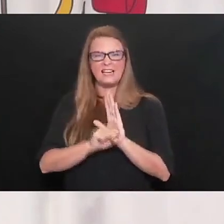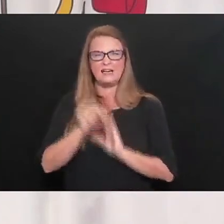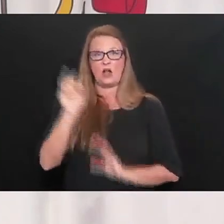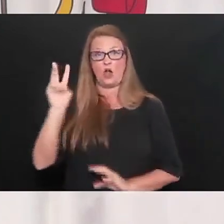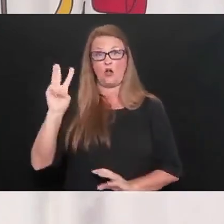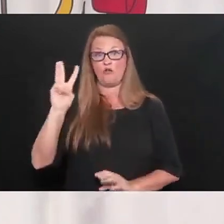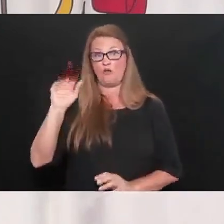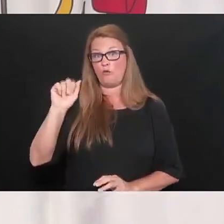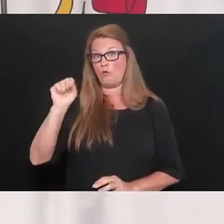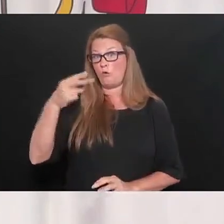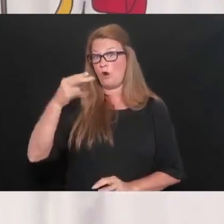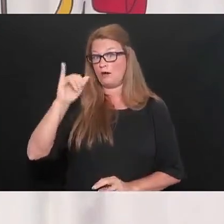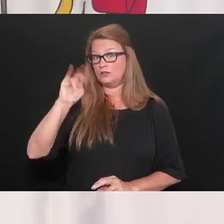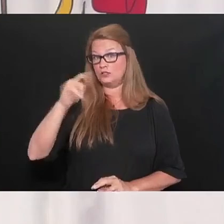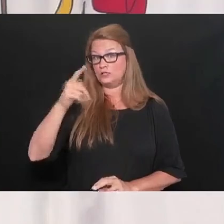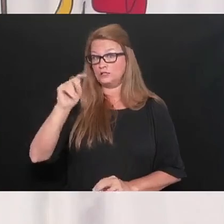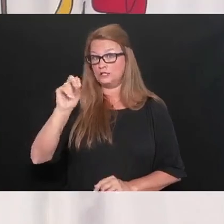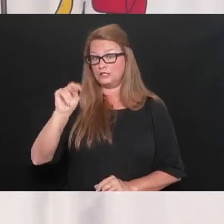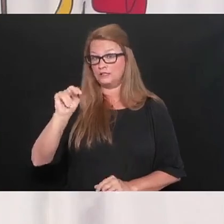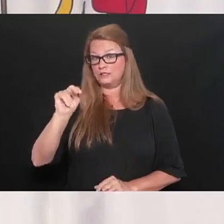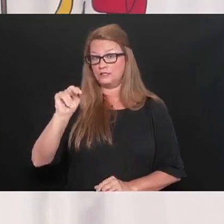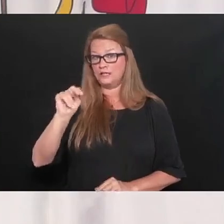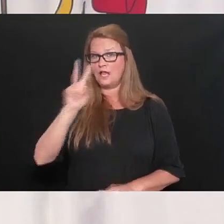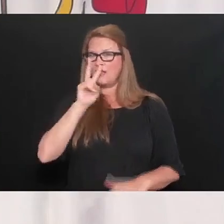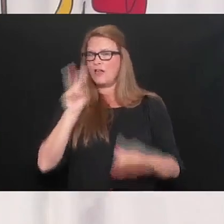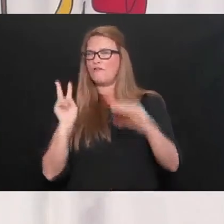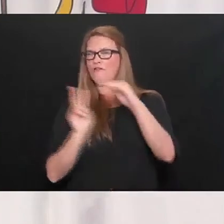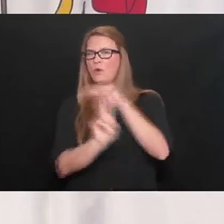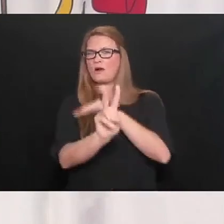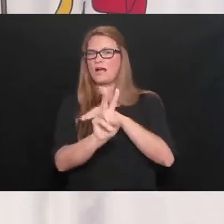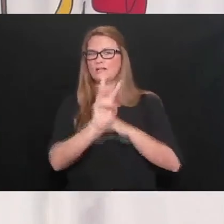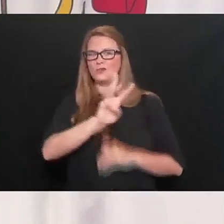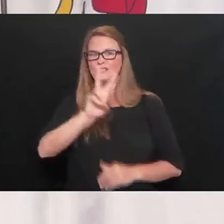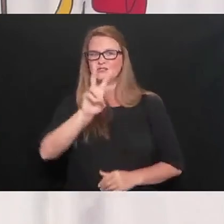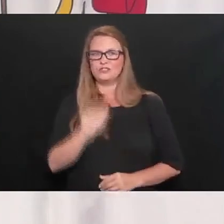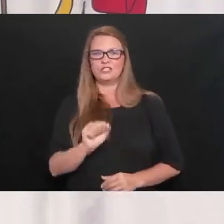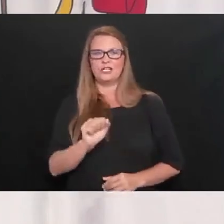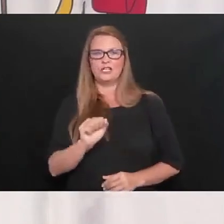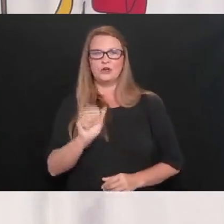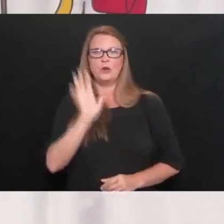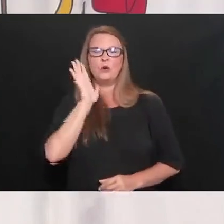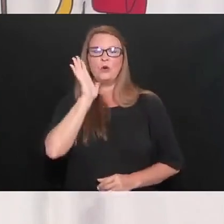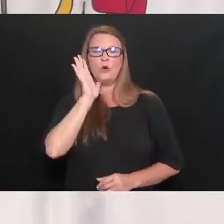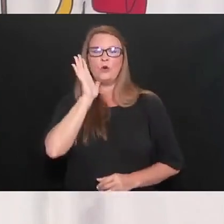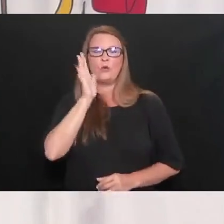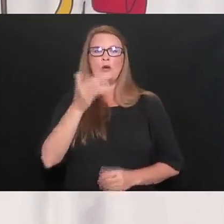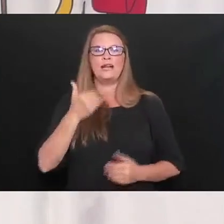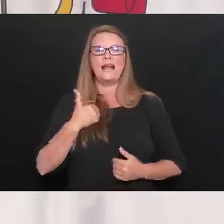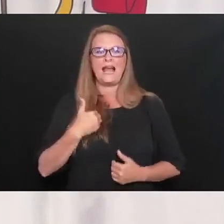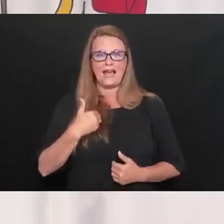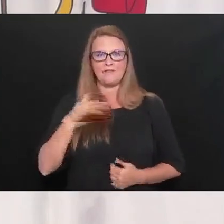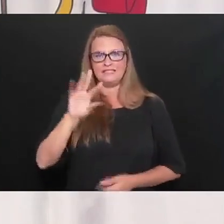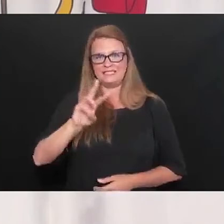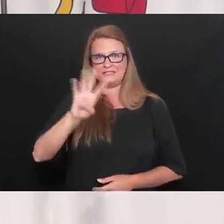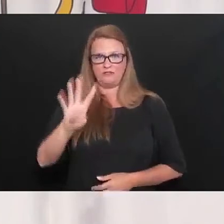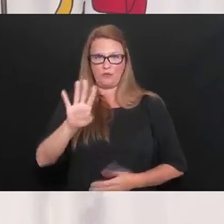came out with a forecast for West Virginia that said West Virginia would hit 64